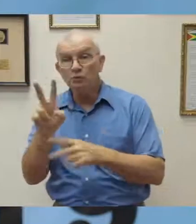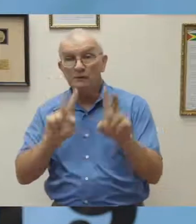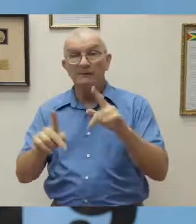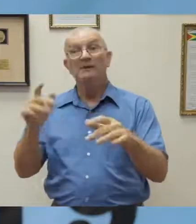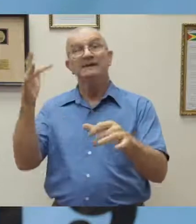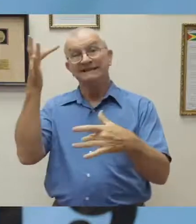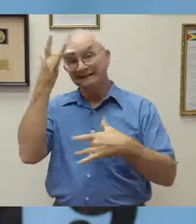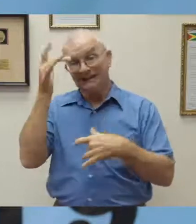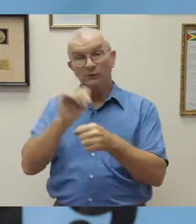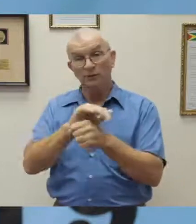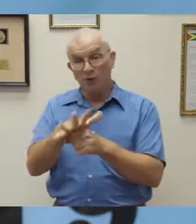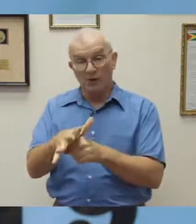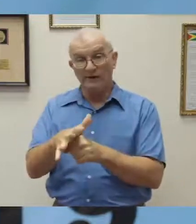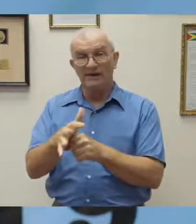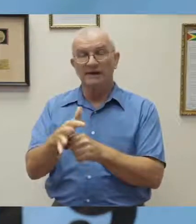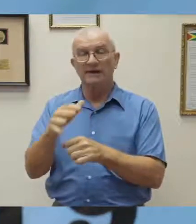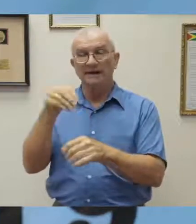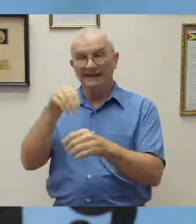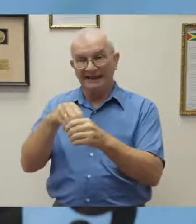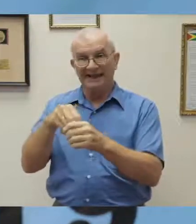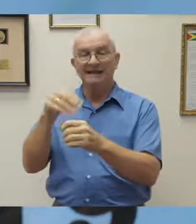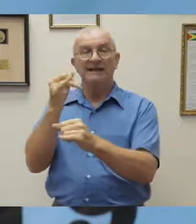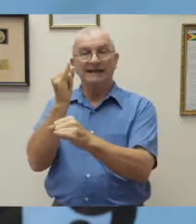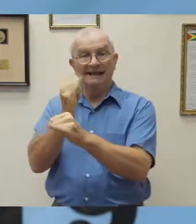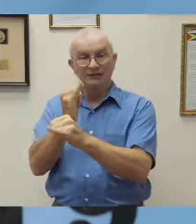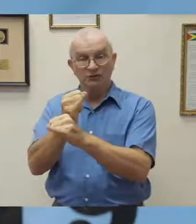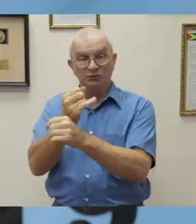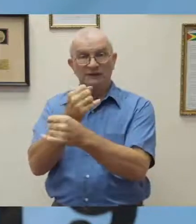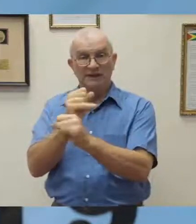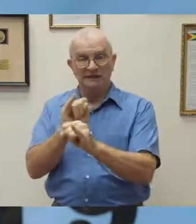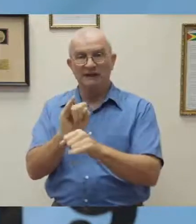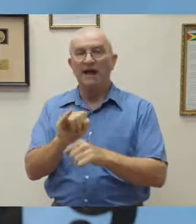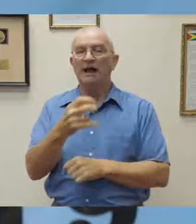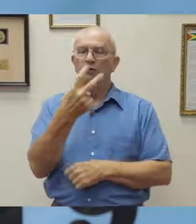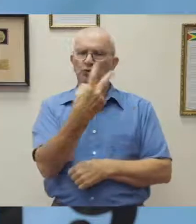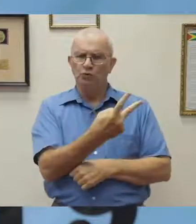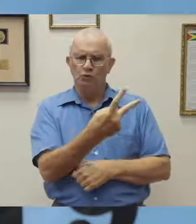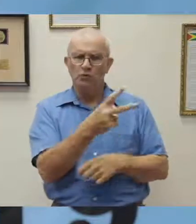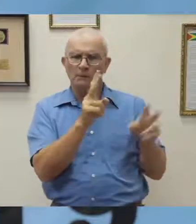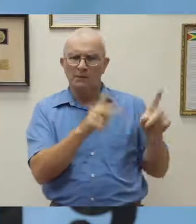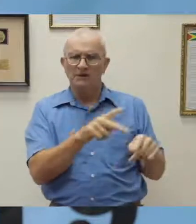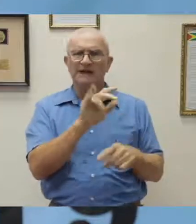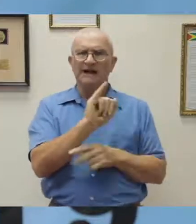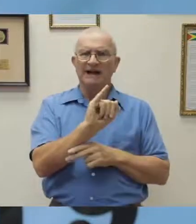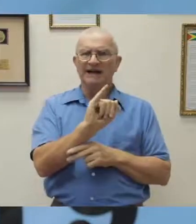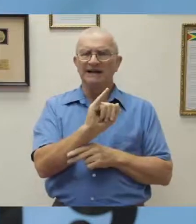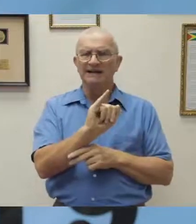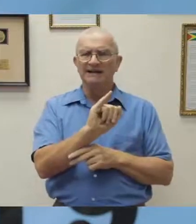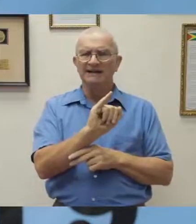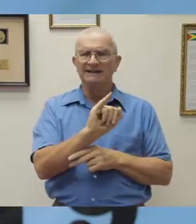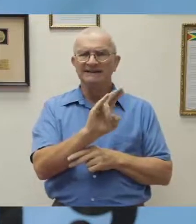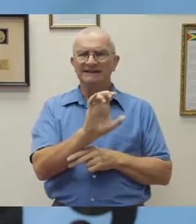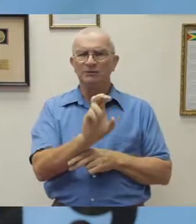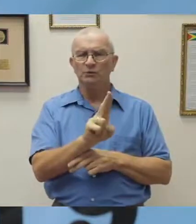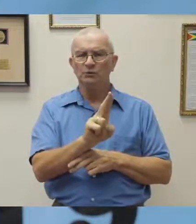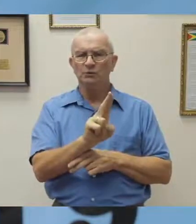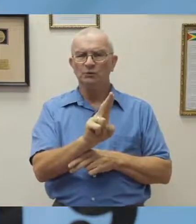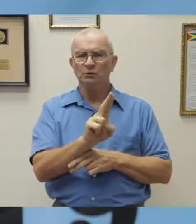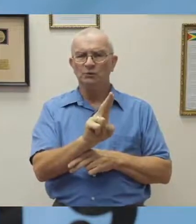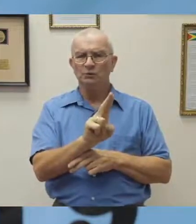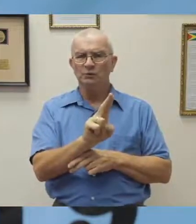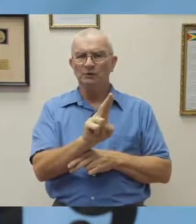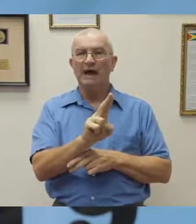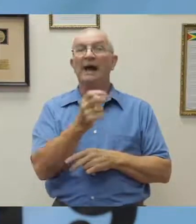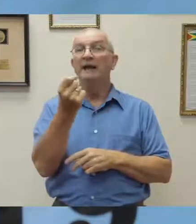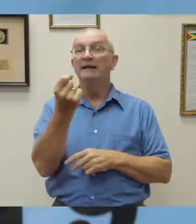in institutional isolation, 2 patients in the COVID ICU, and 11